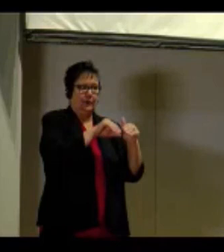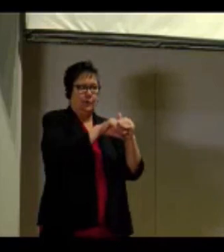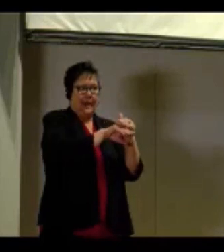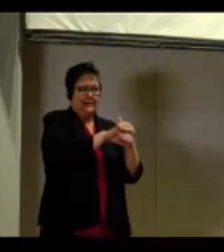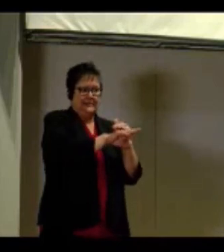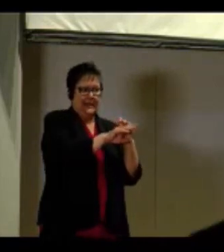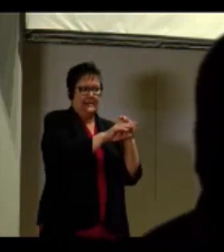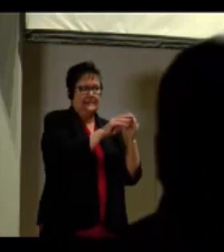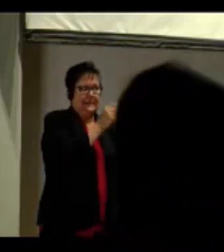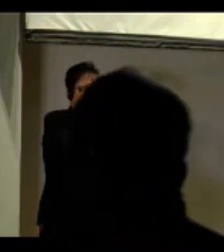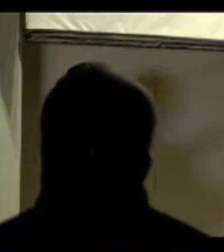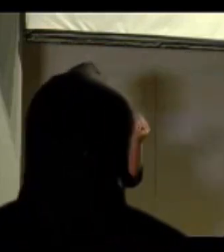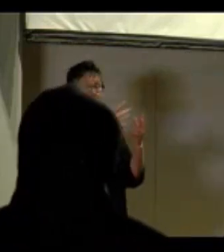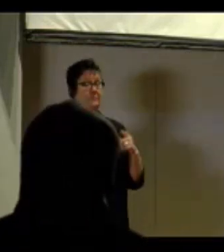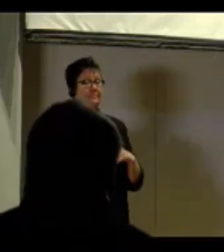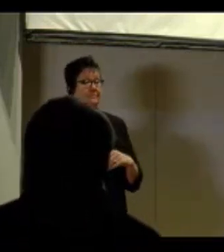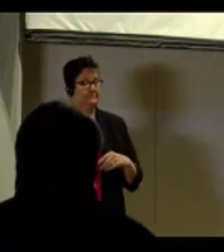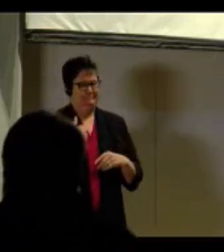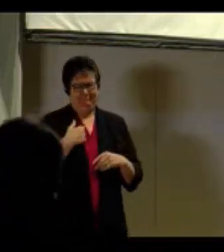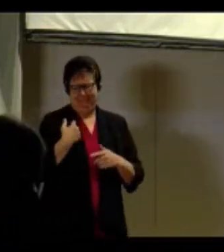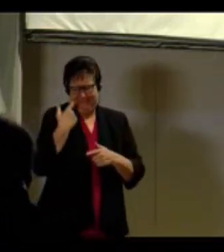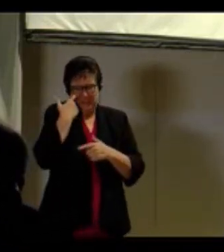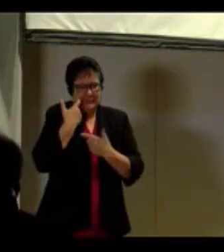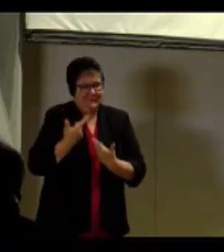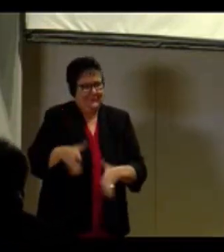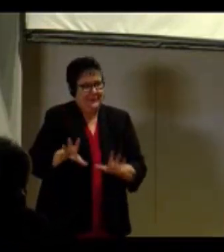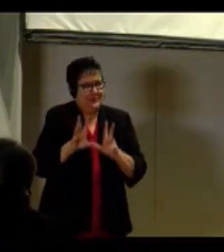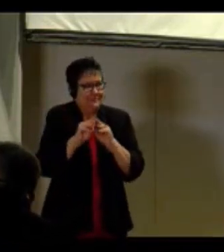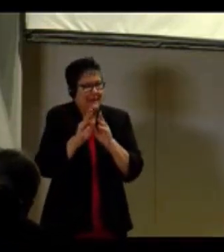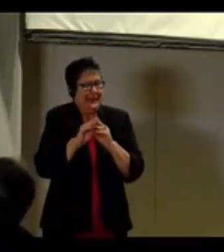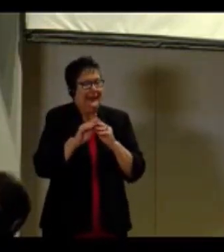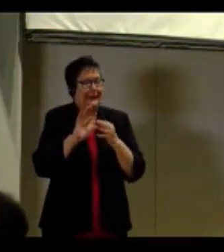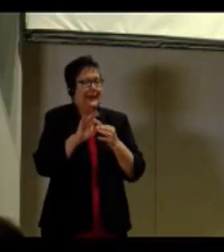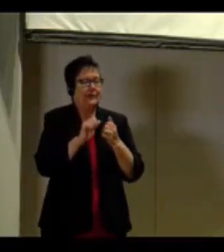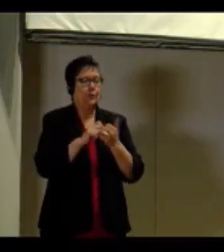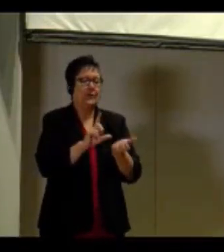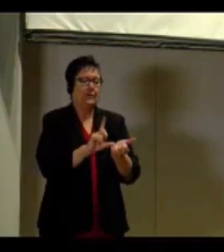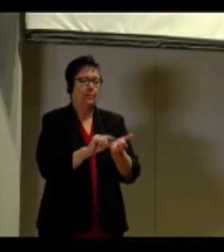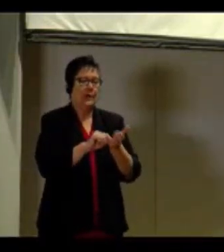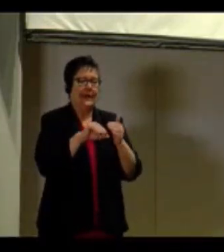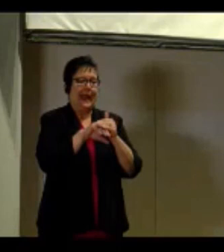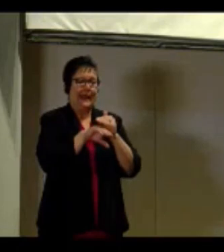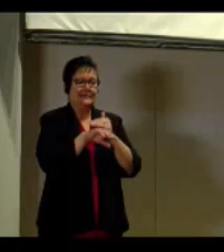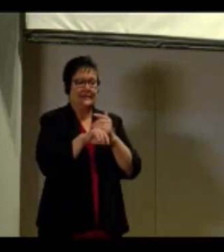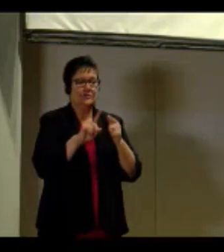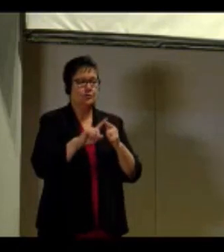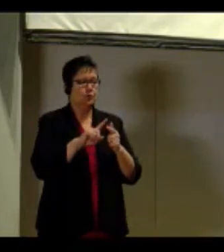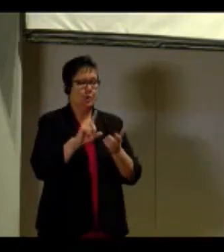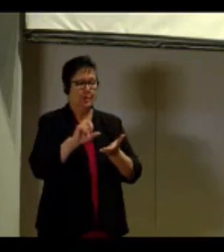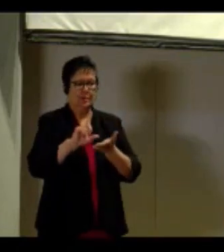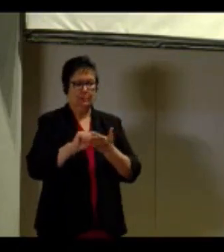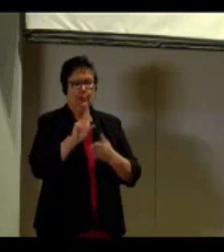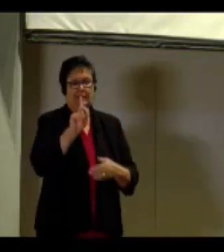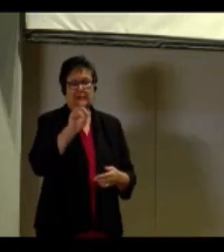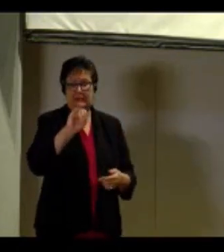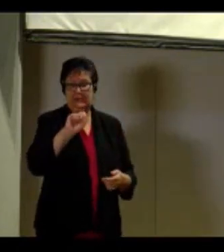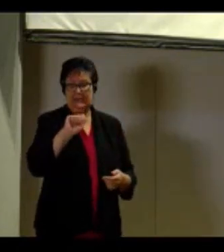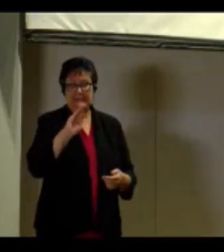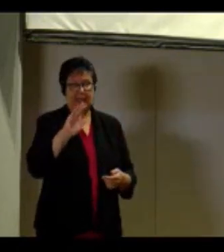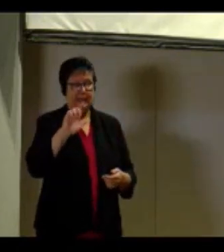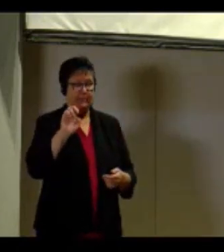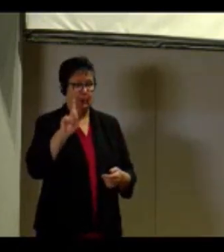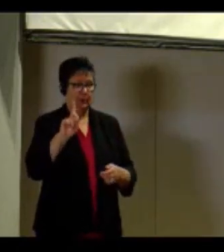materials, but I just came from a meeting that was all about providing print access to the print disabled. And there's a huge swath